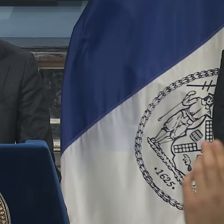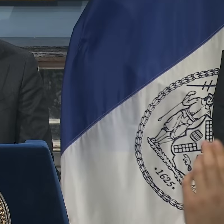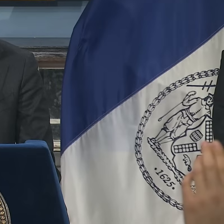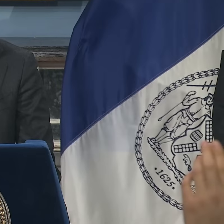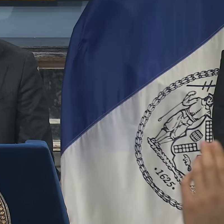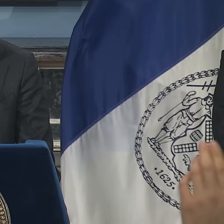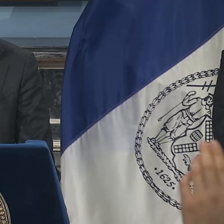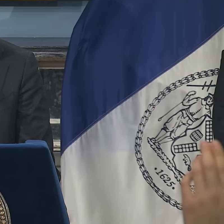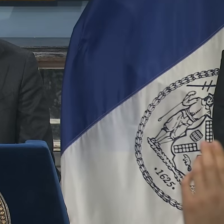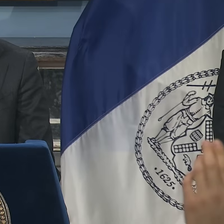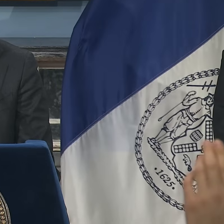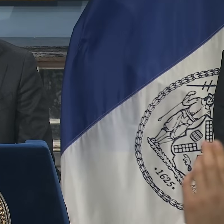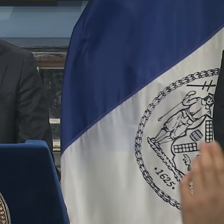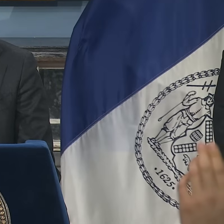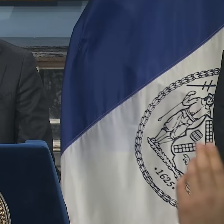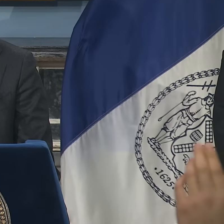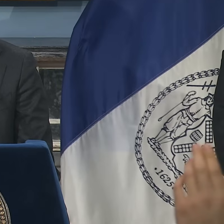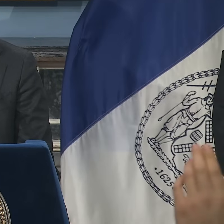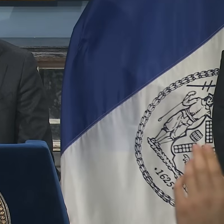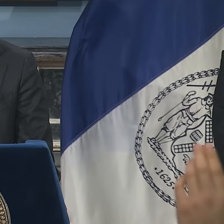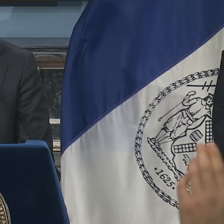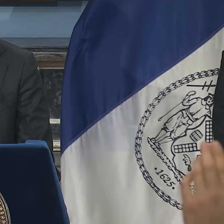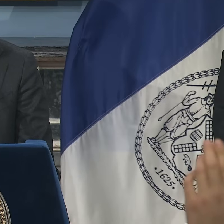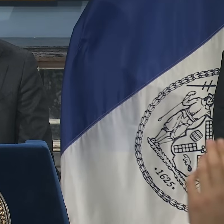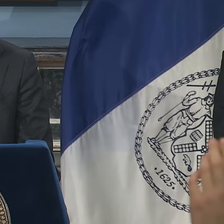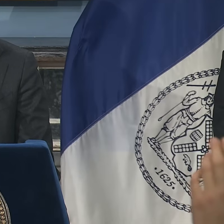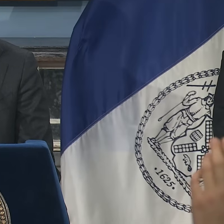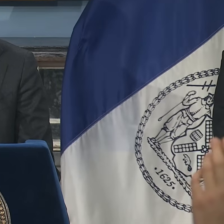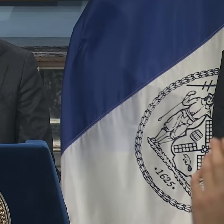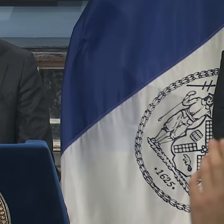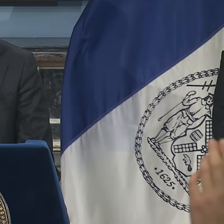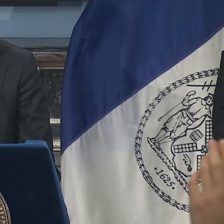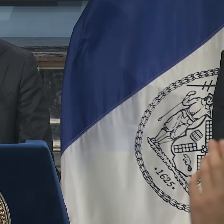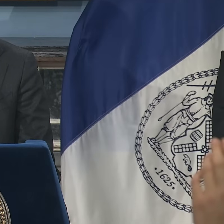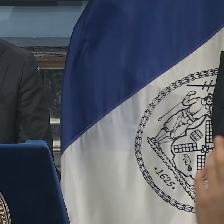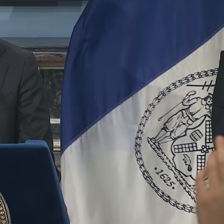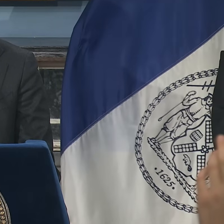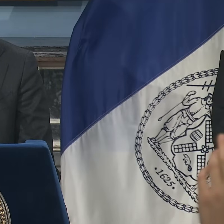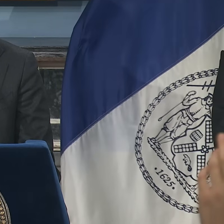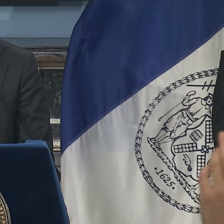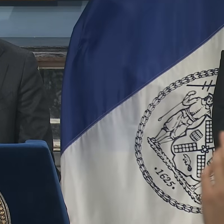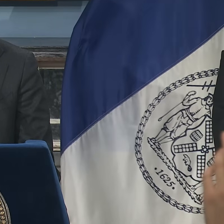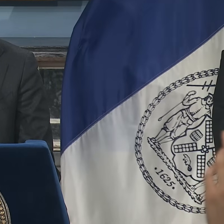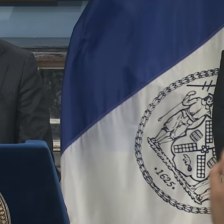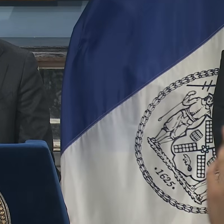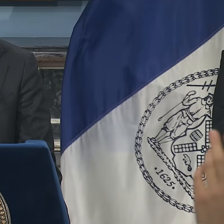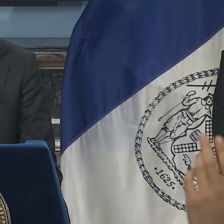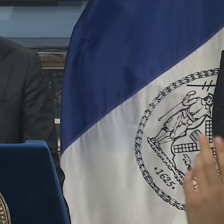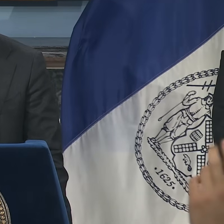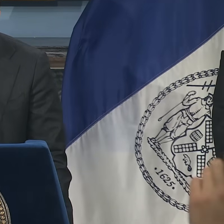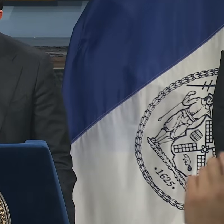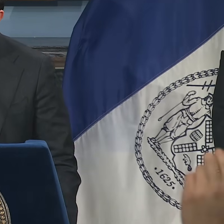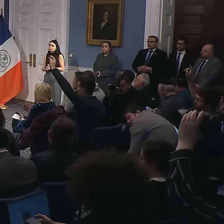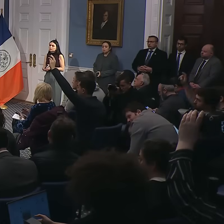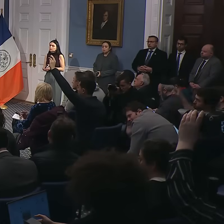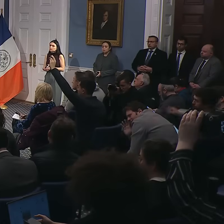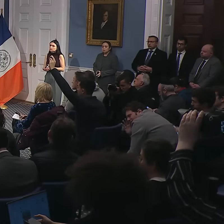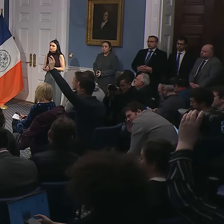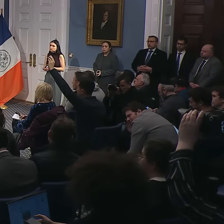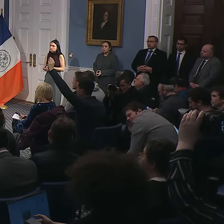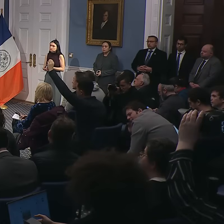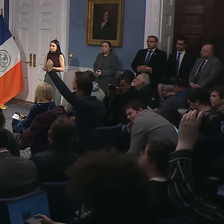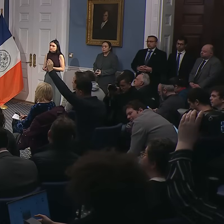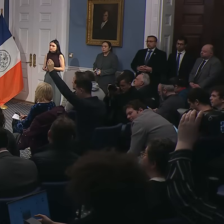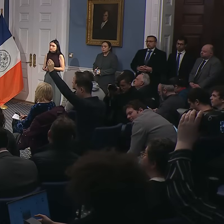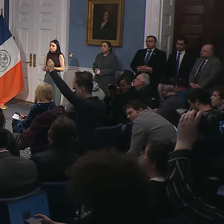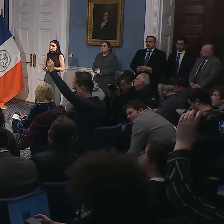work to prevent them in the future. That is work that is ongoing, and we will continue to focus on delivering that public safety to New Yorkers. Have you spoke with Commissioner Tisch about these shootings,